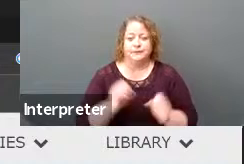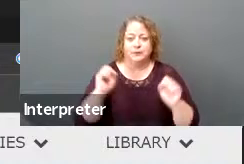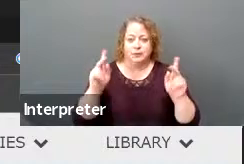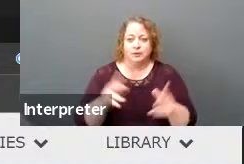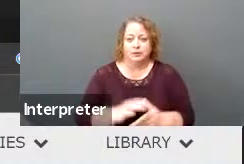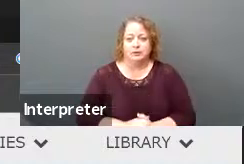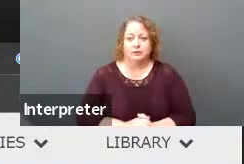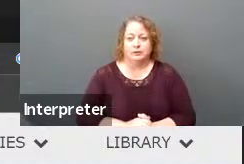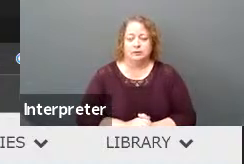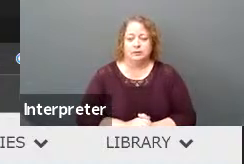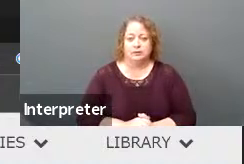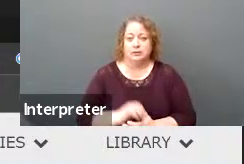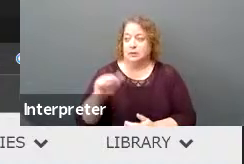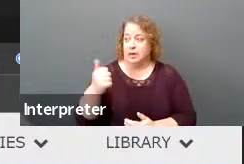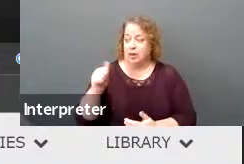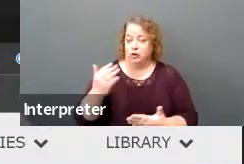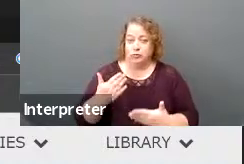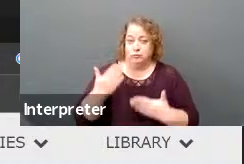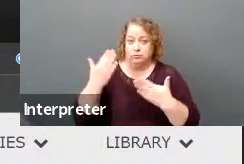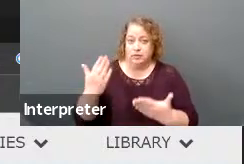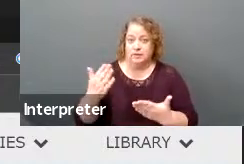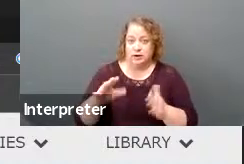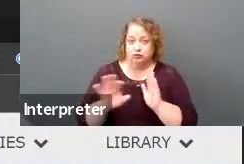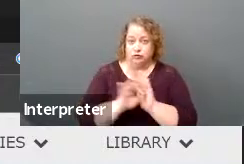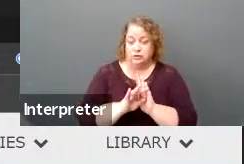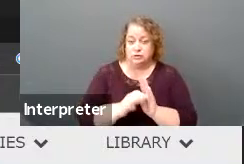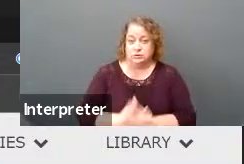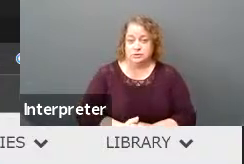All right. Any other nominations?